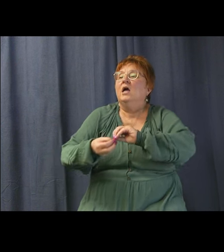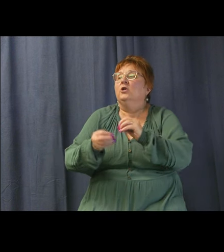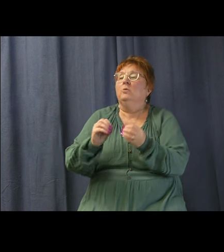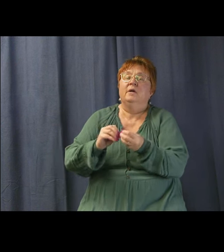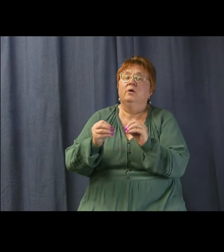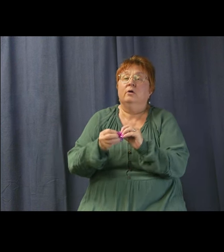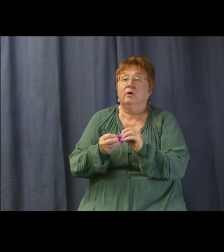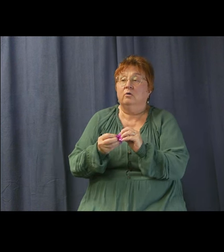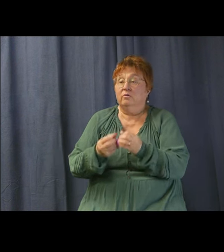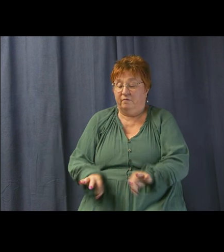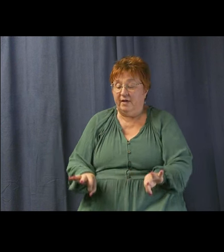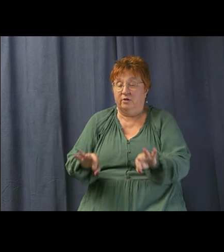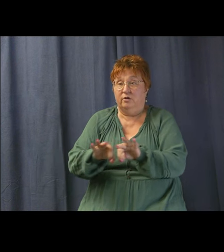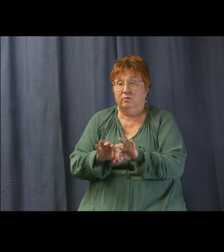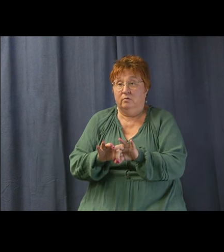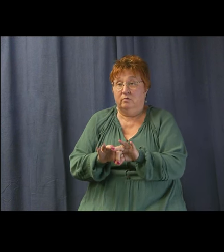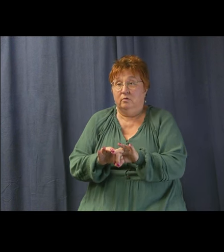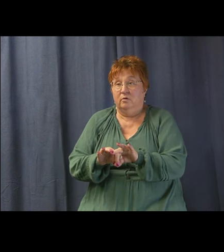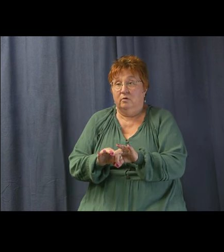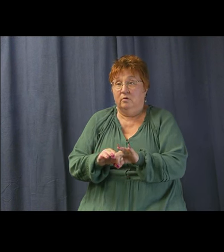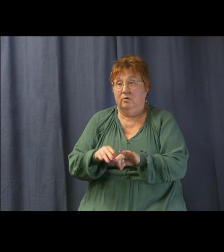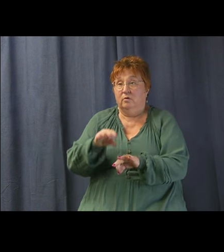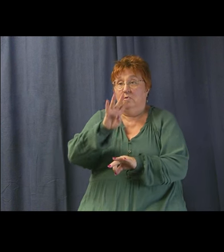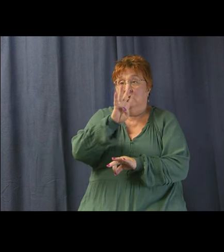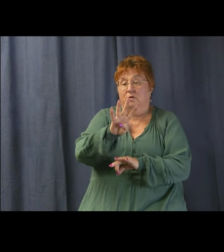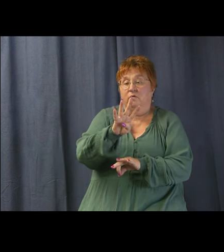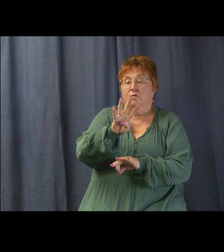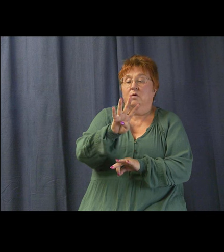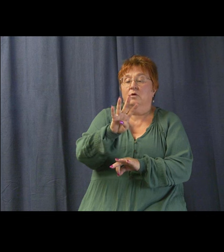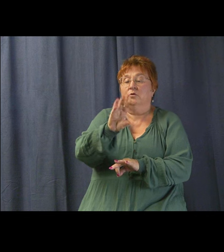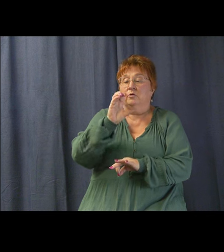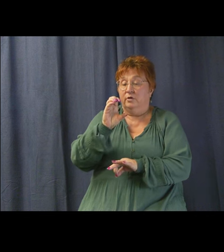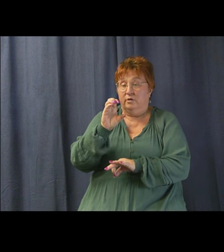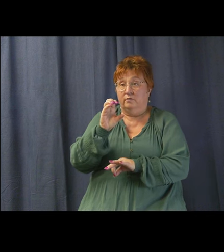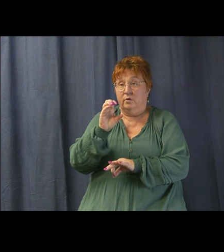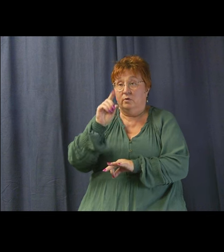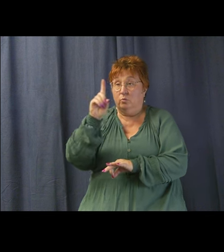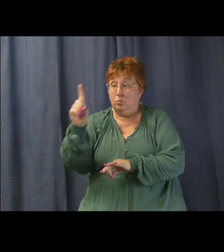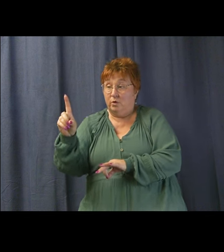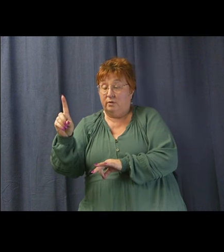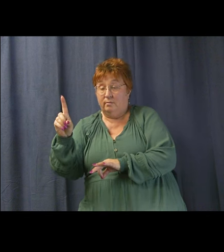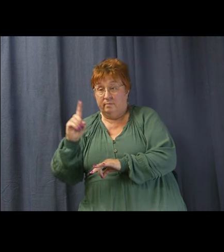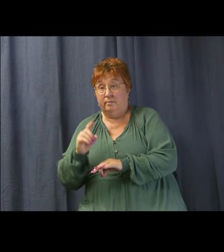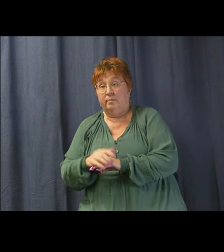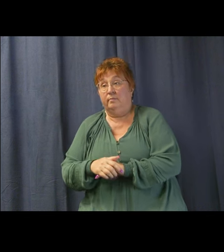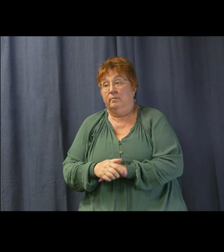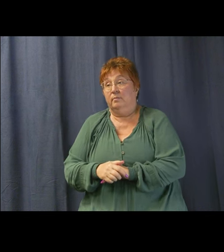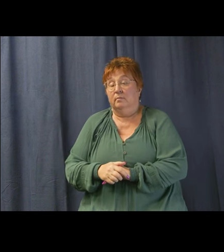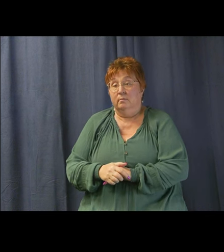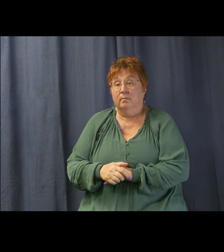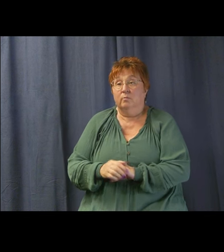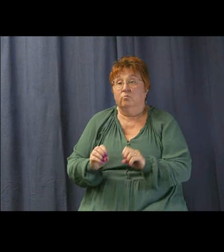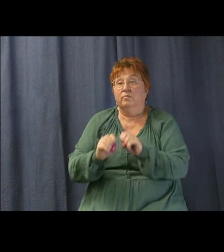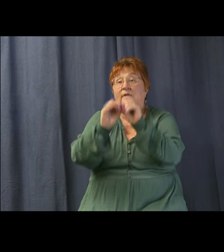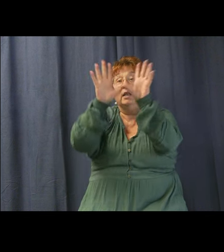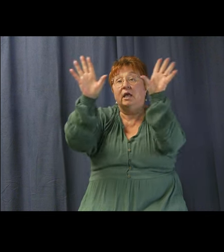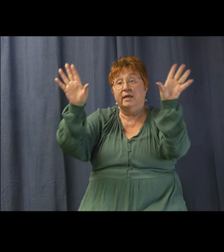numerical value. Aleph Tav is 401. The